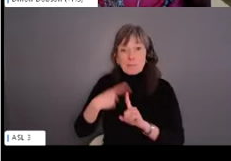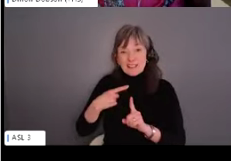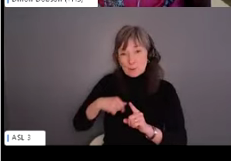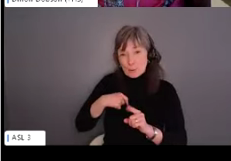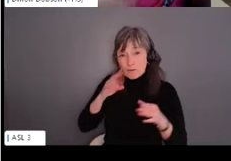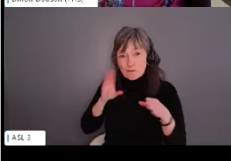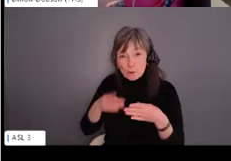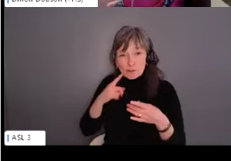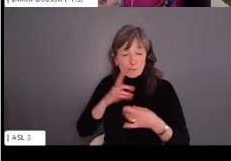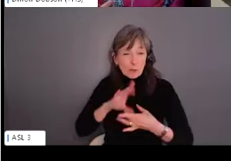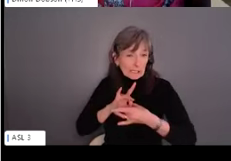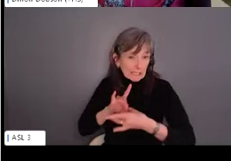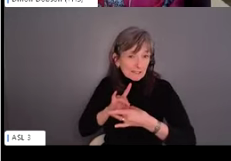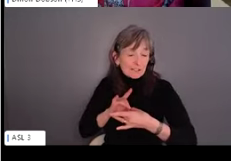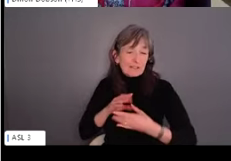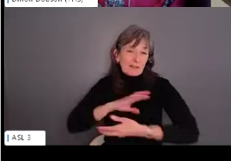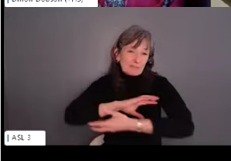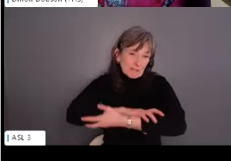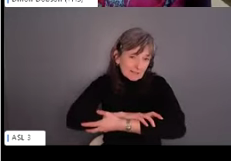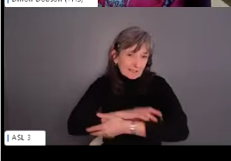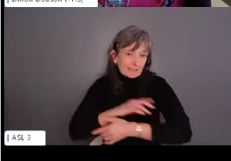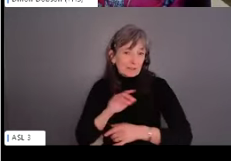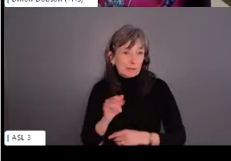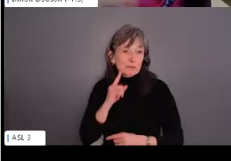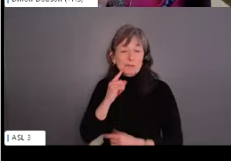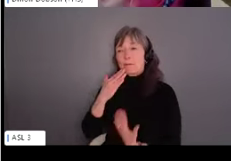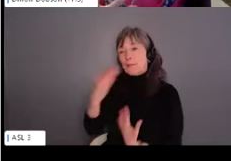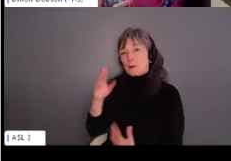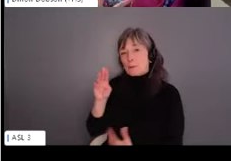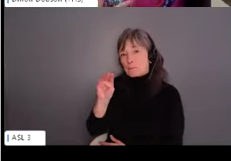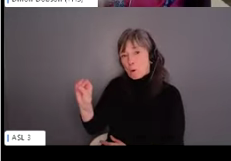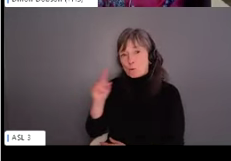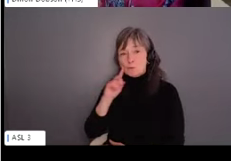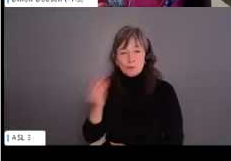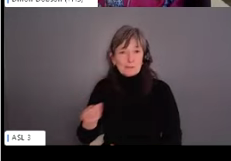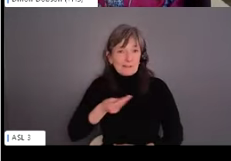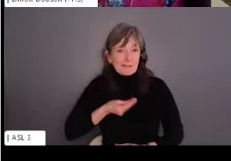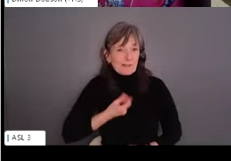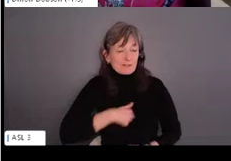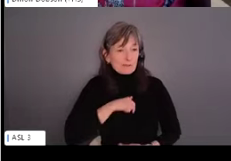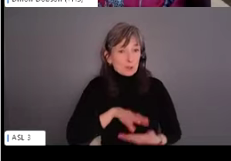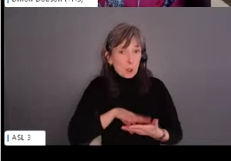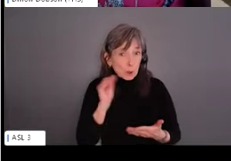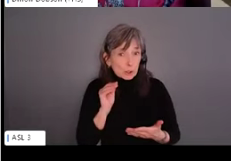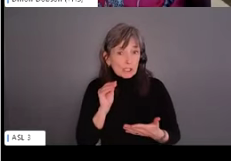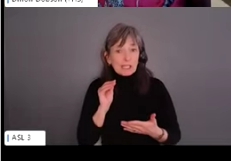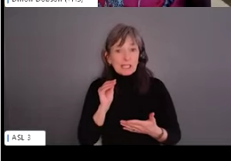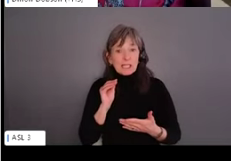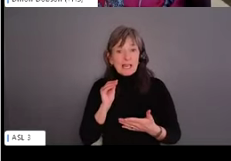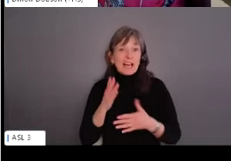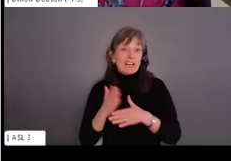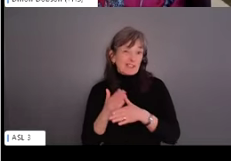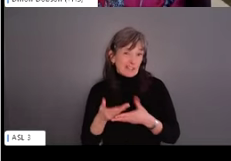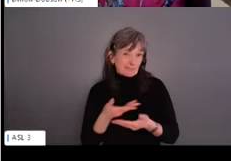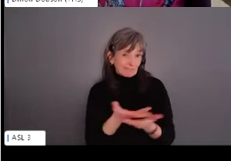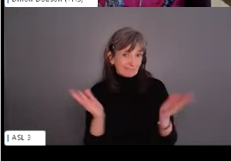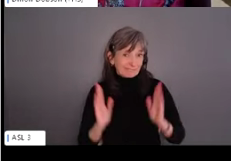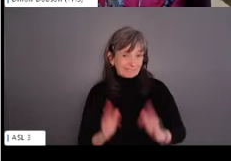today. So appreciating Mo's contribution to our learning in our industry and my subsequent sharing with you all